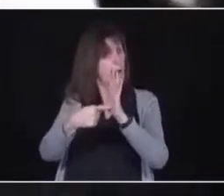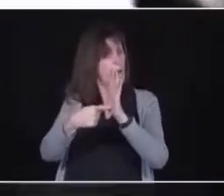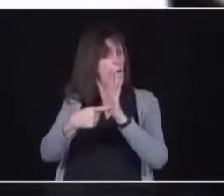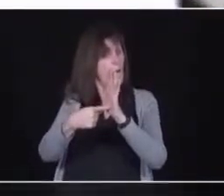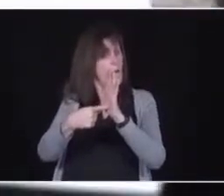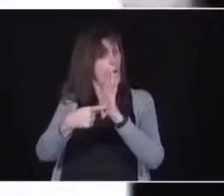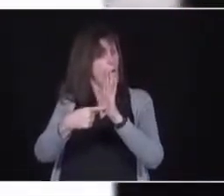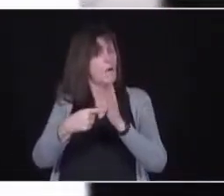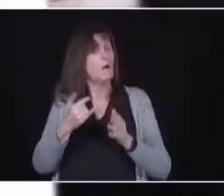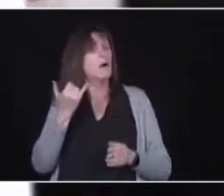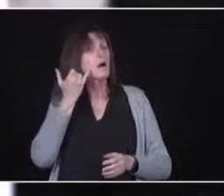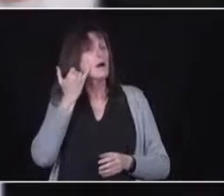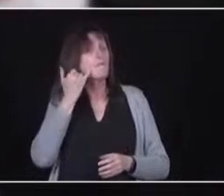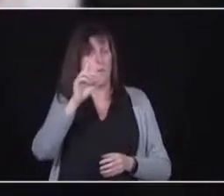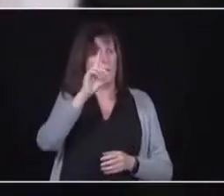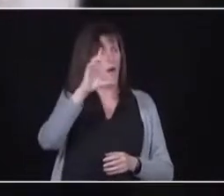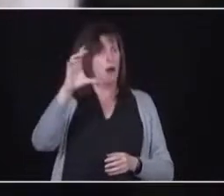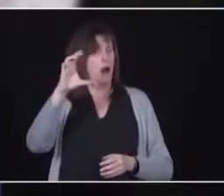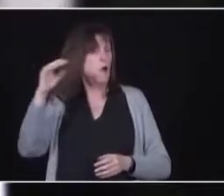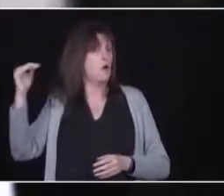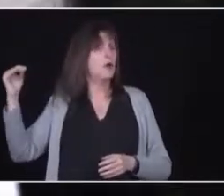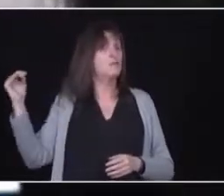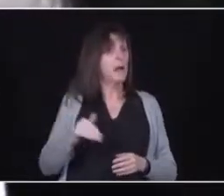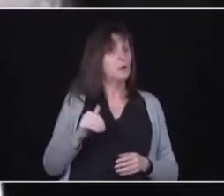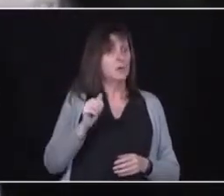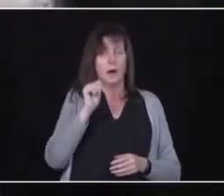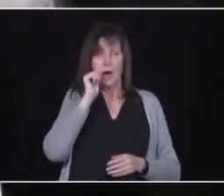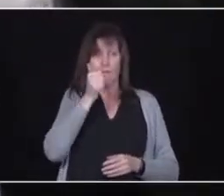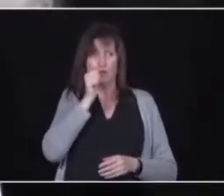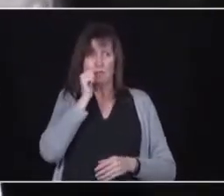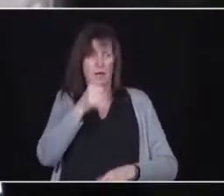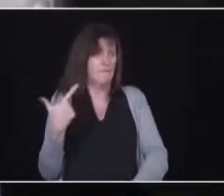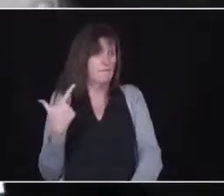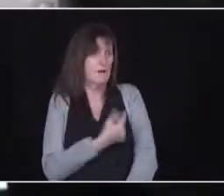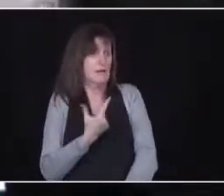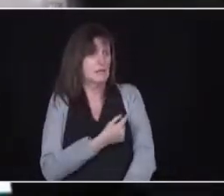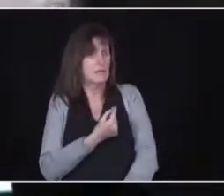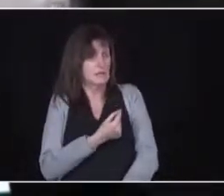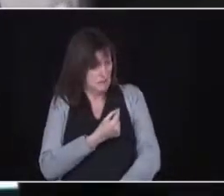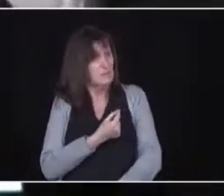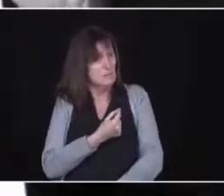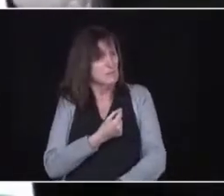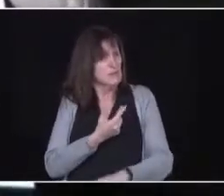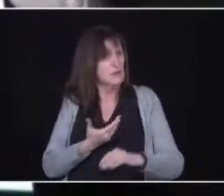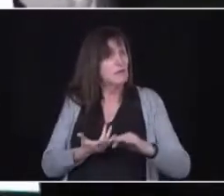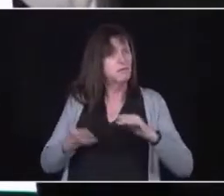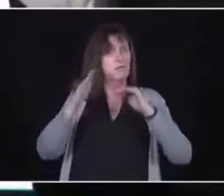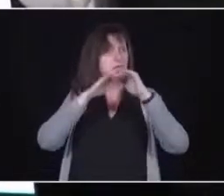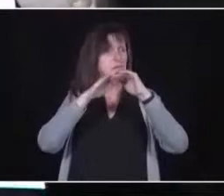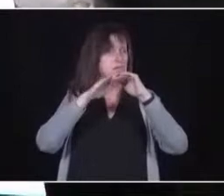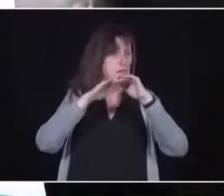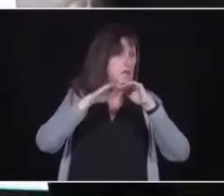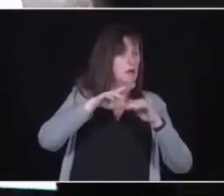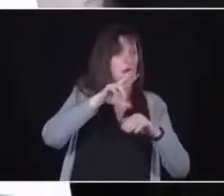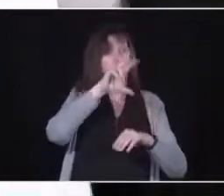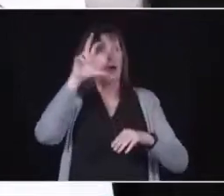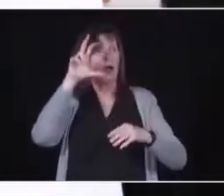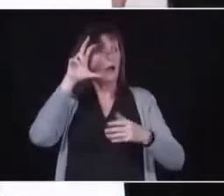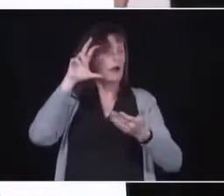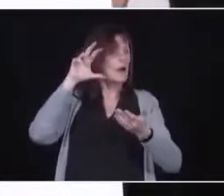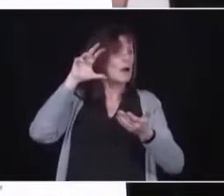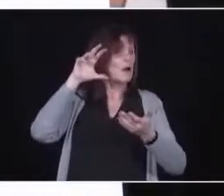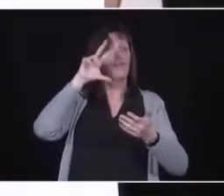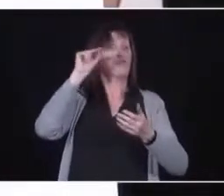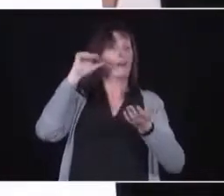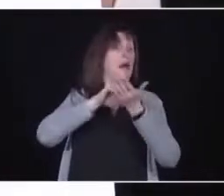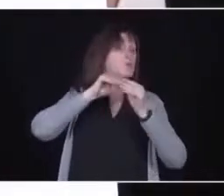just escalates up to 30,000 cases. Compared to the green lines with tough restrictions, it's a